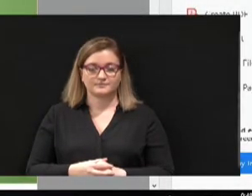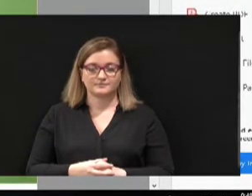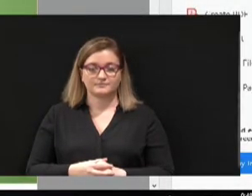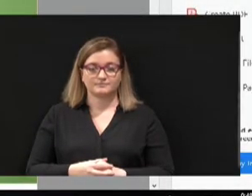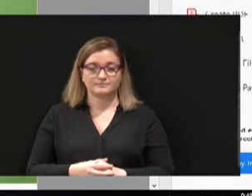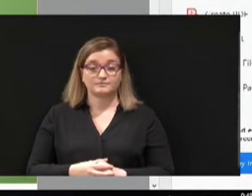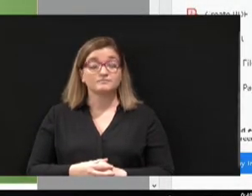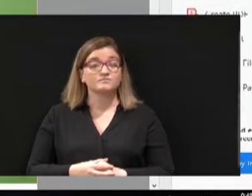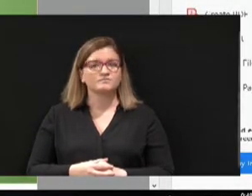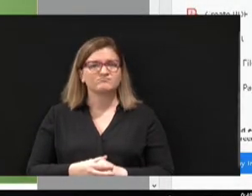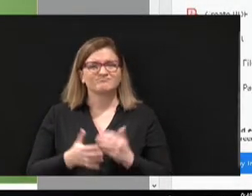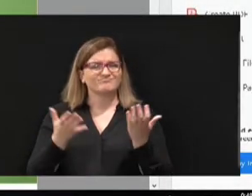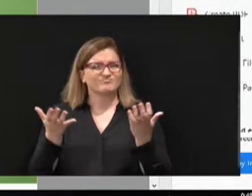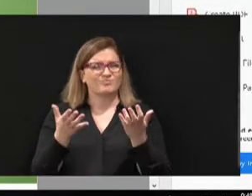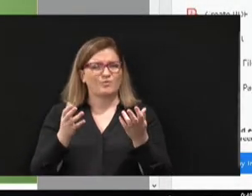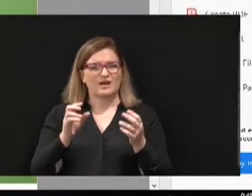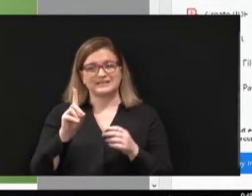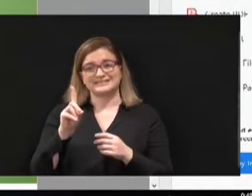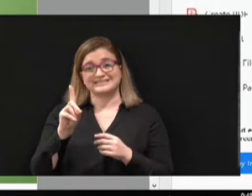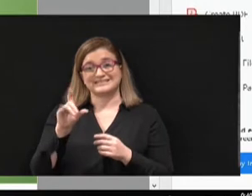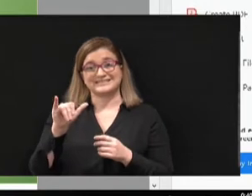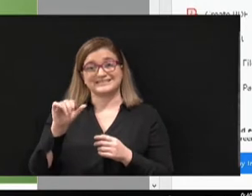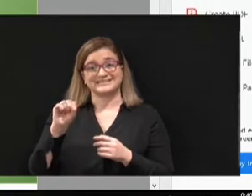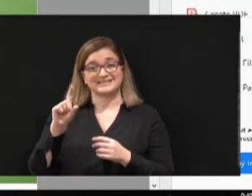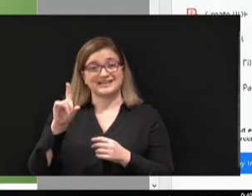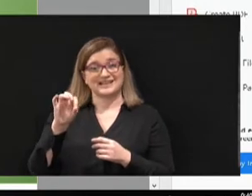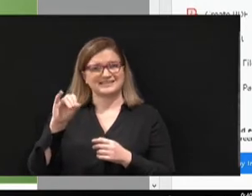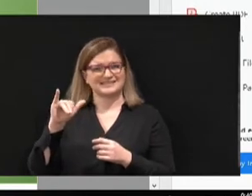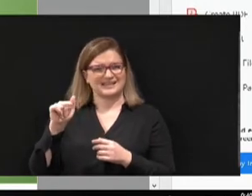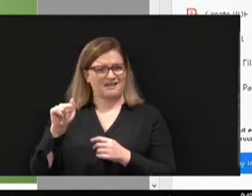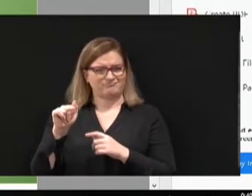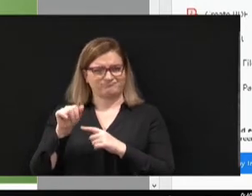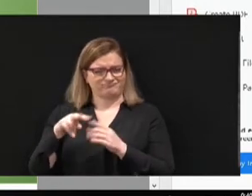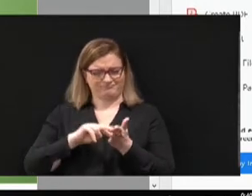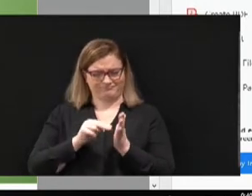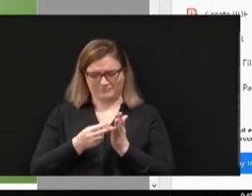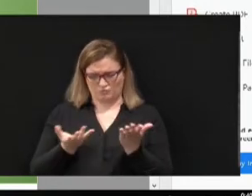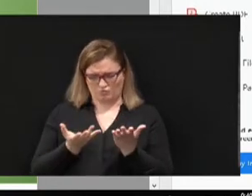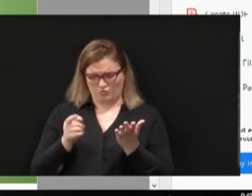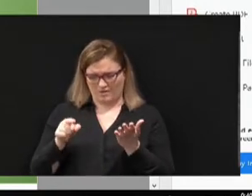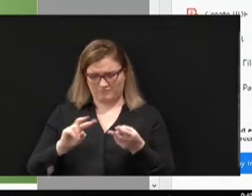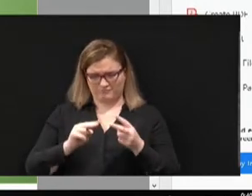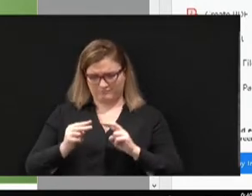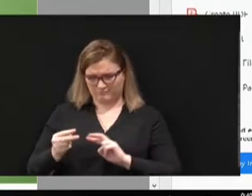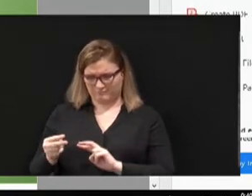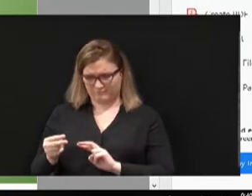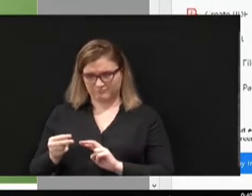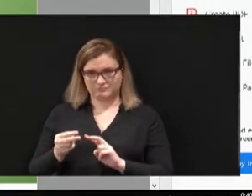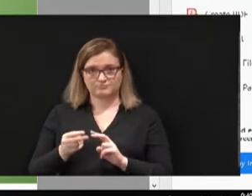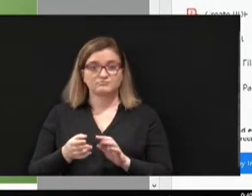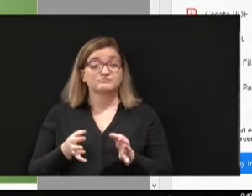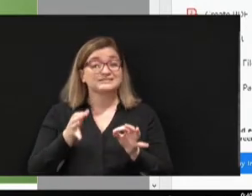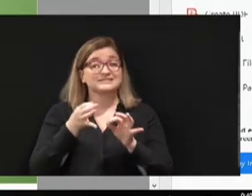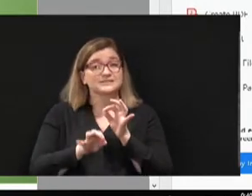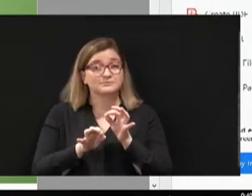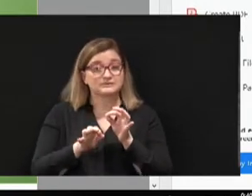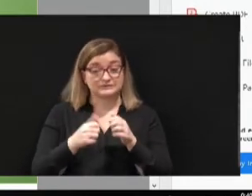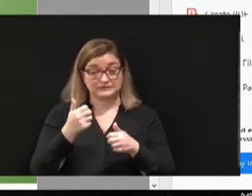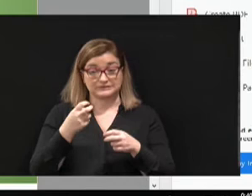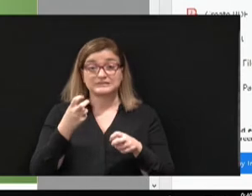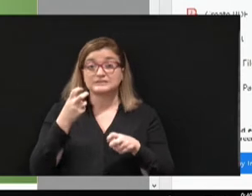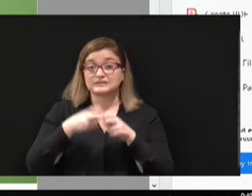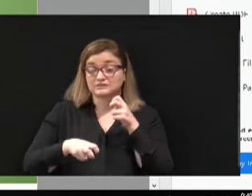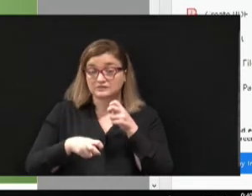all right, so what does dyslexia mean? In general, very simply, difficulty with